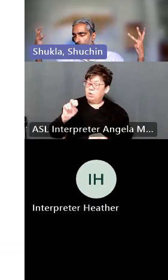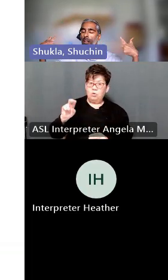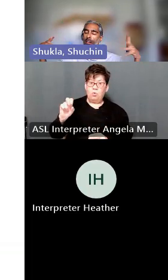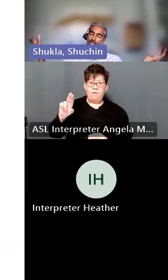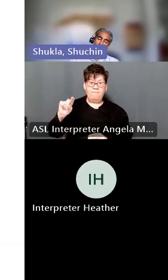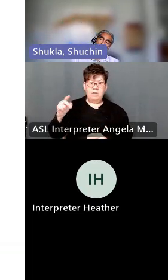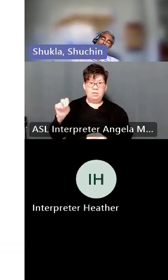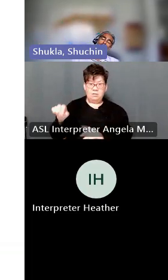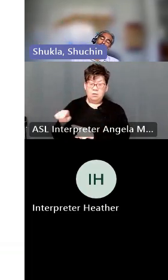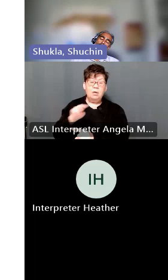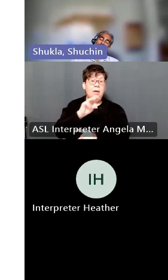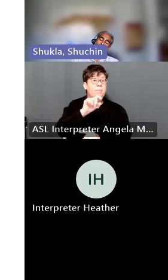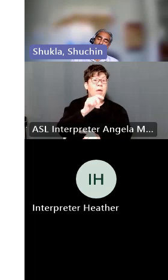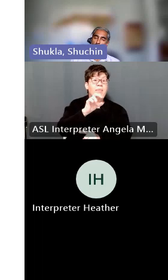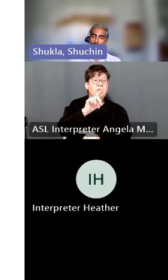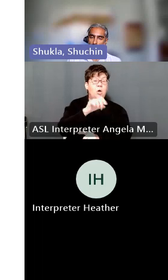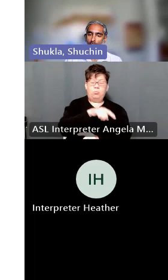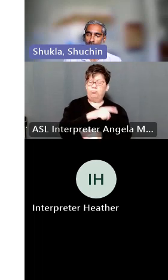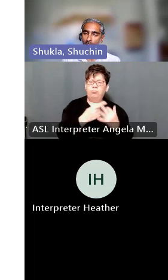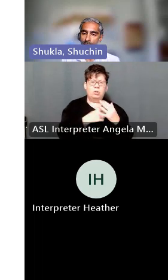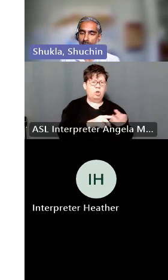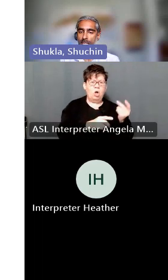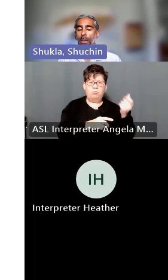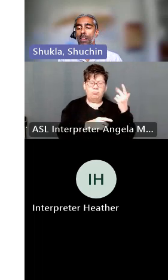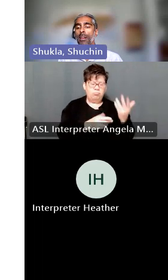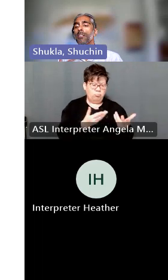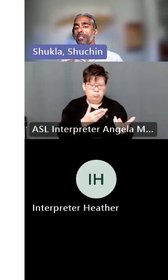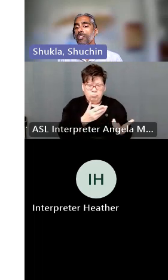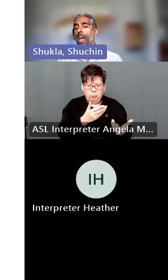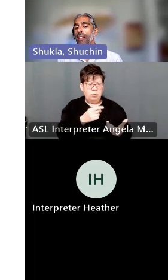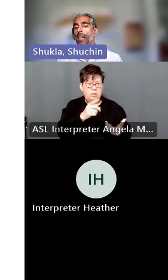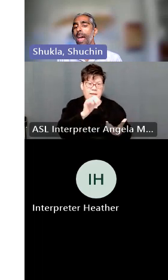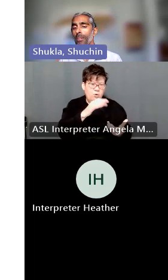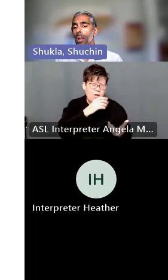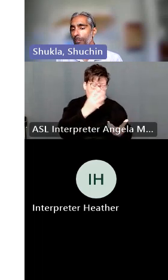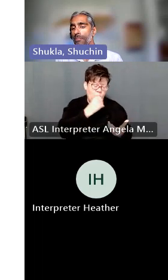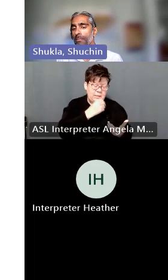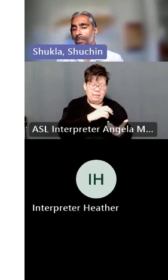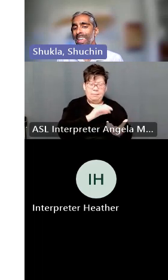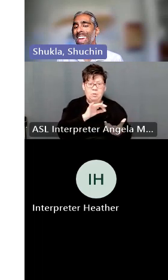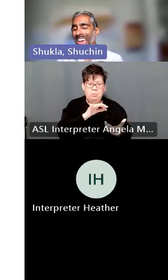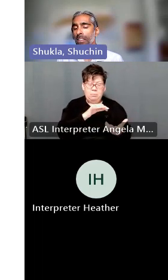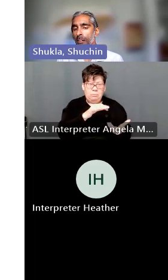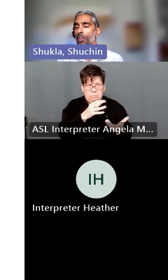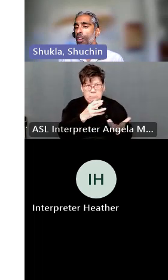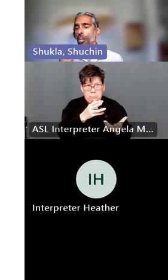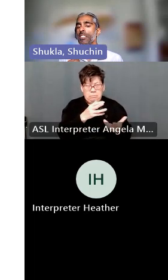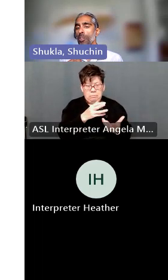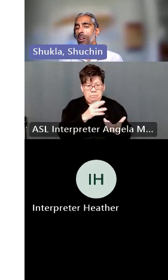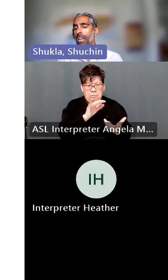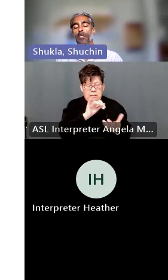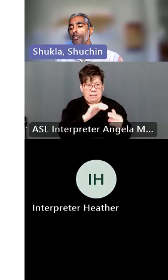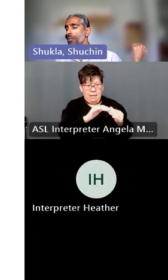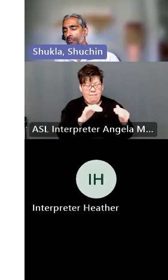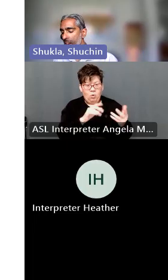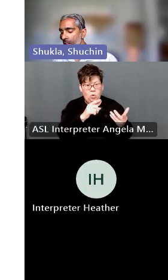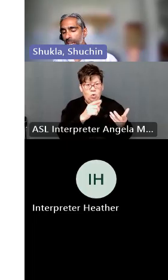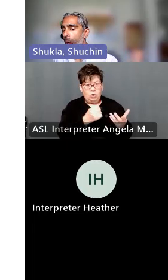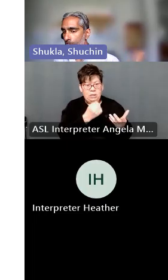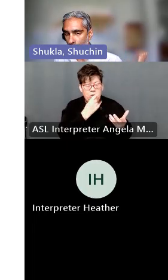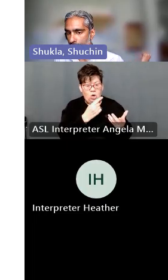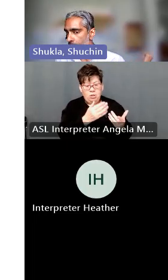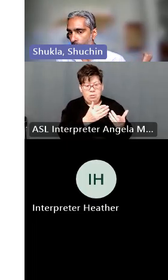as long as you're not, sedated, intoxicated, kind of falling asleep. As long as you're not at, like at that level, you can start it even